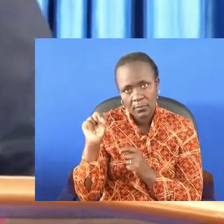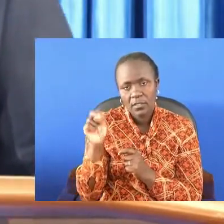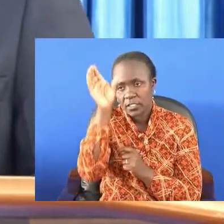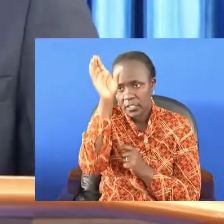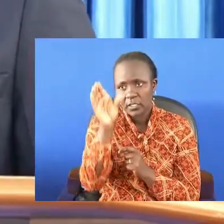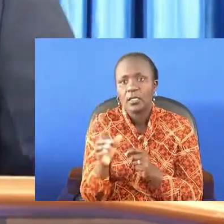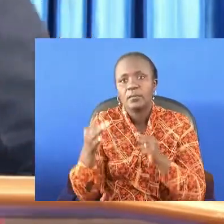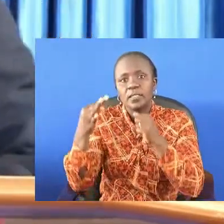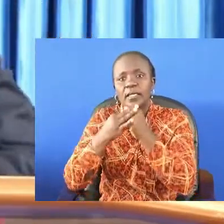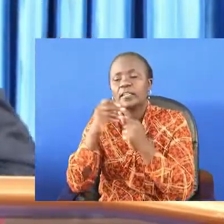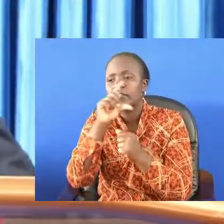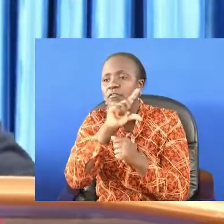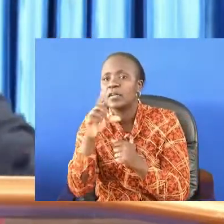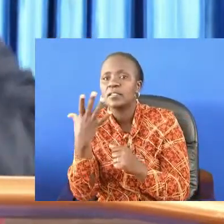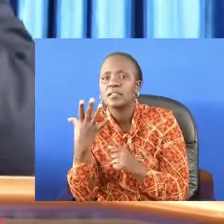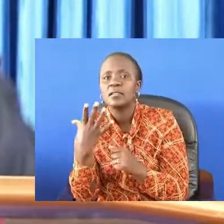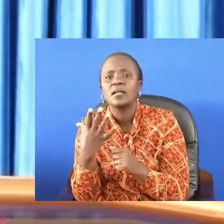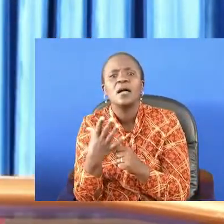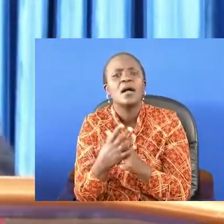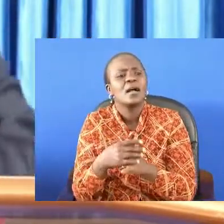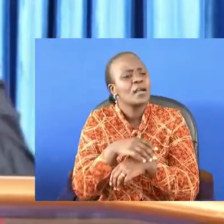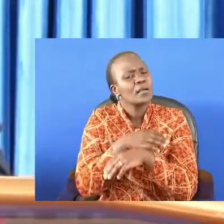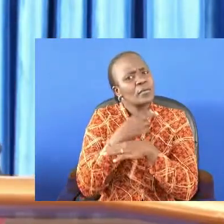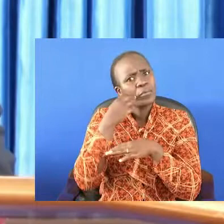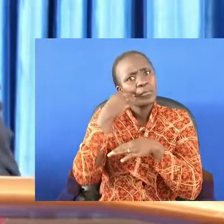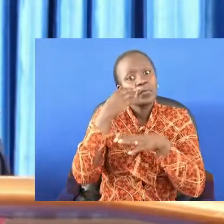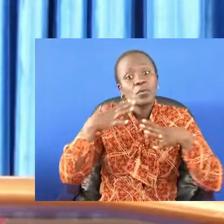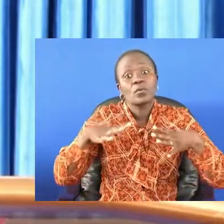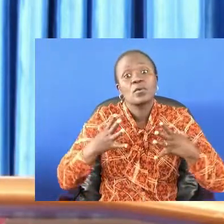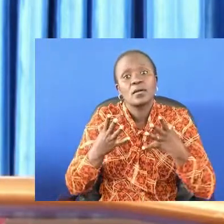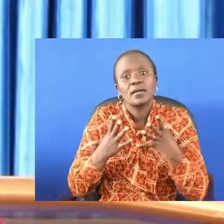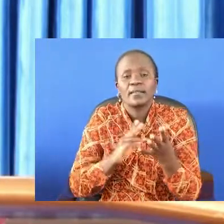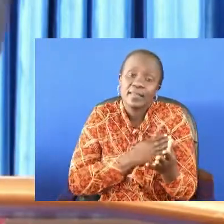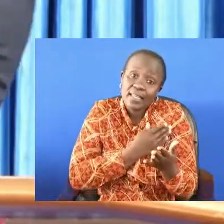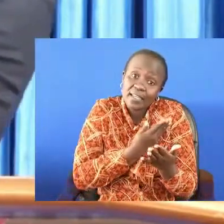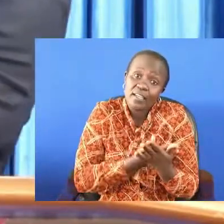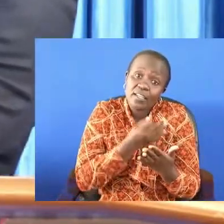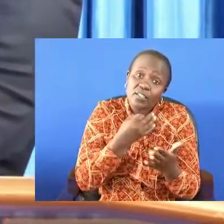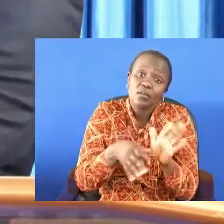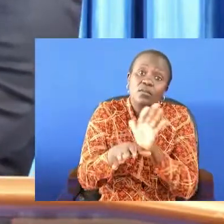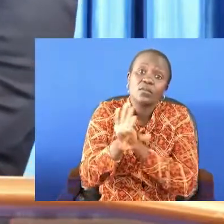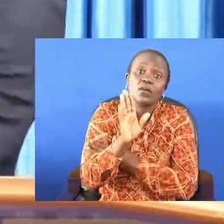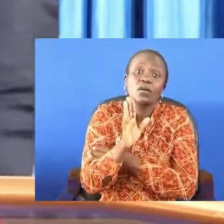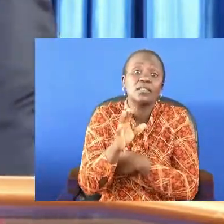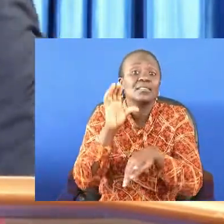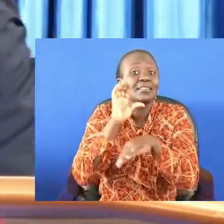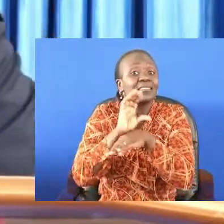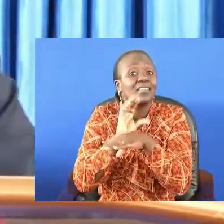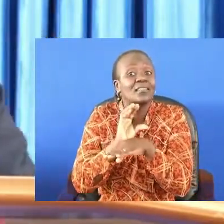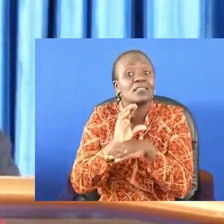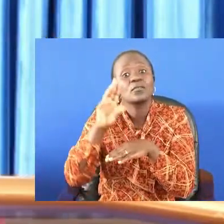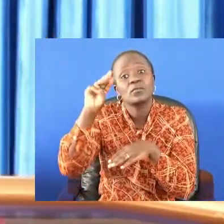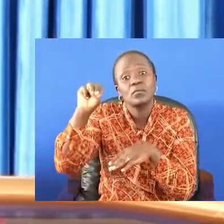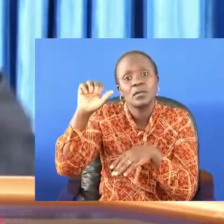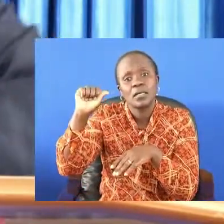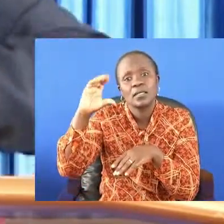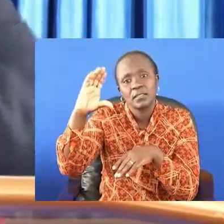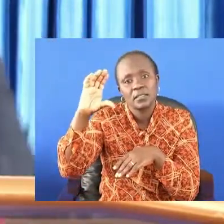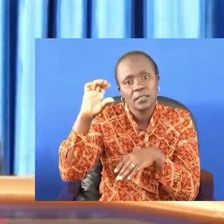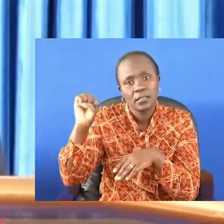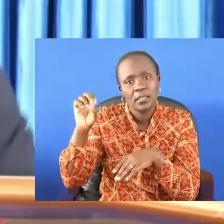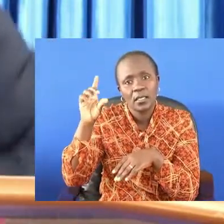tells them, "I am amazed at the grace of God that was in the churches of Macedonia. For